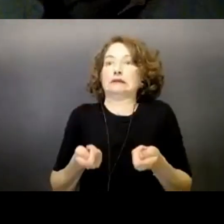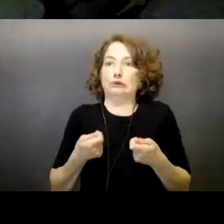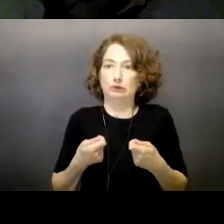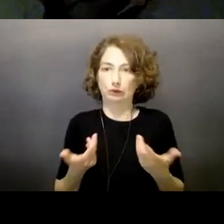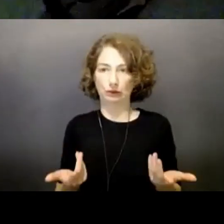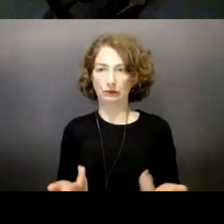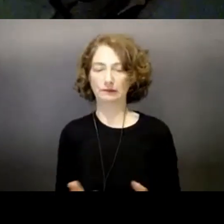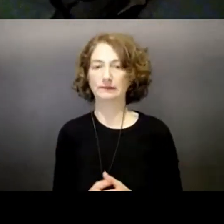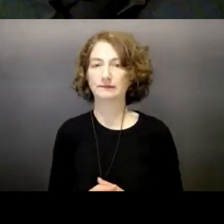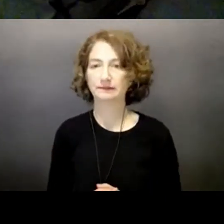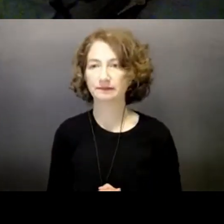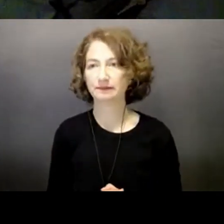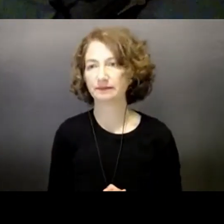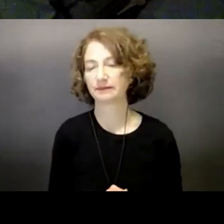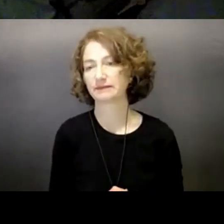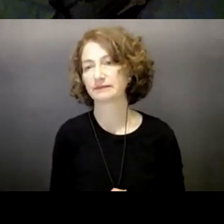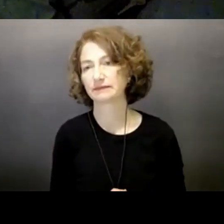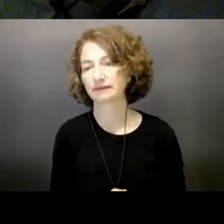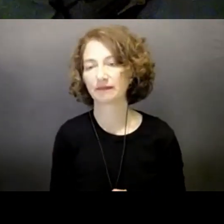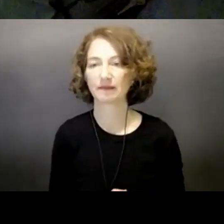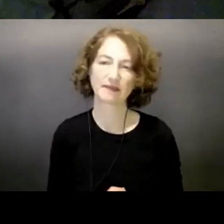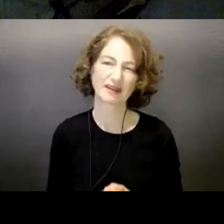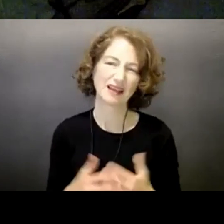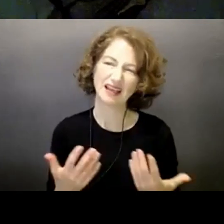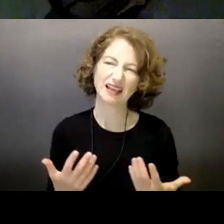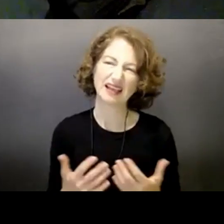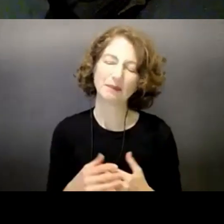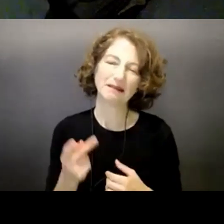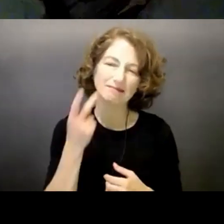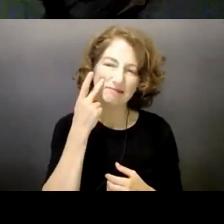So that'll be interesting to see how things unfold.